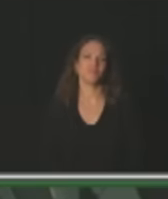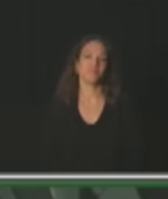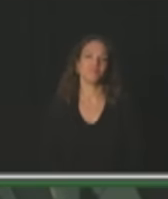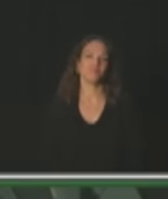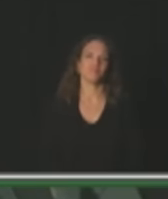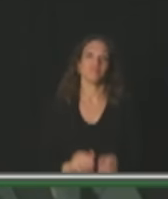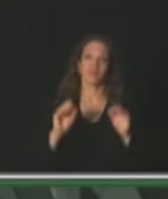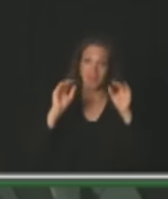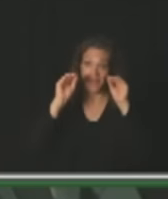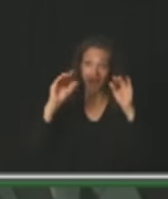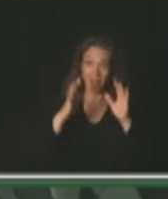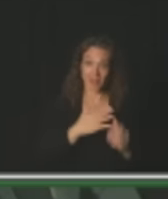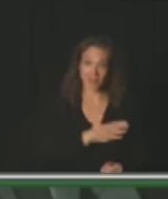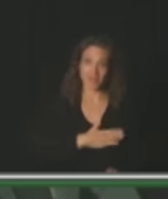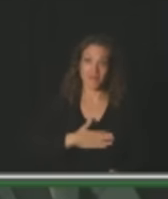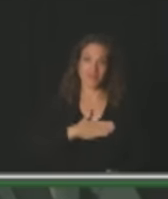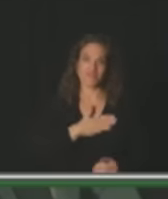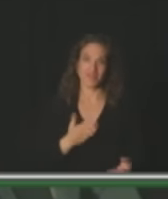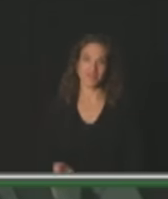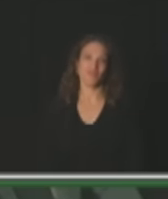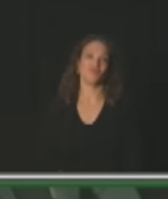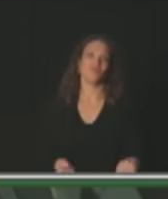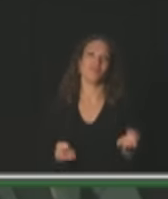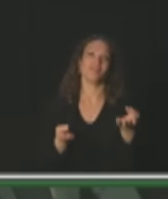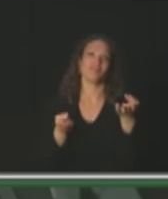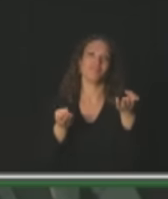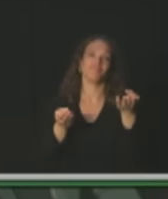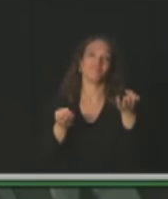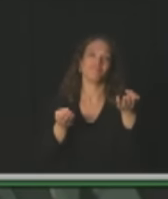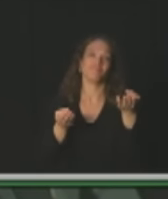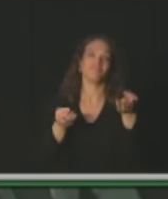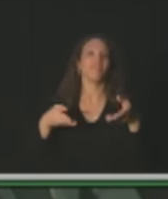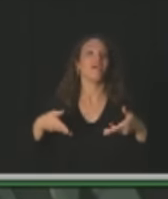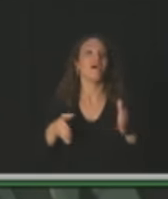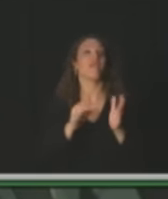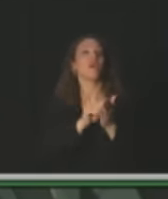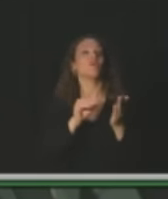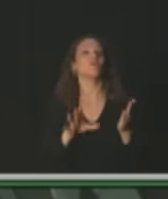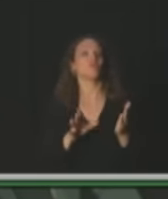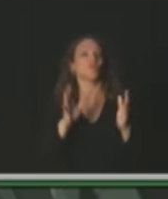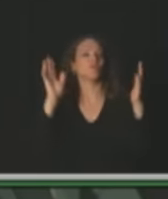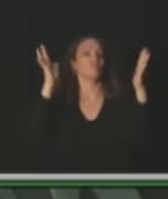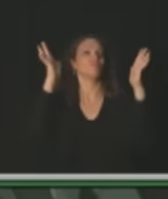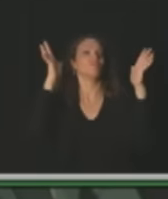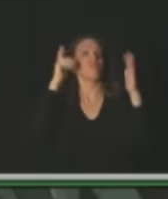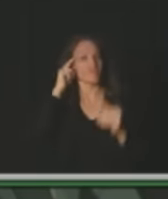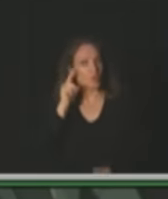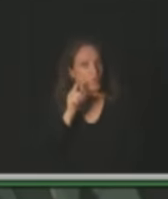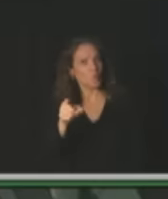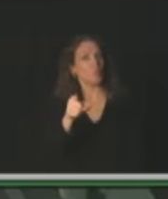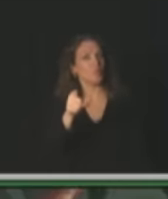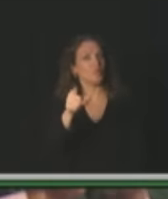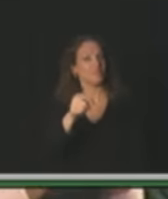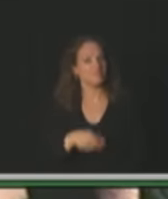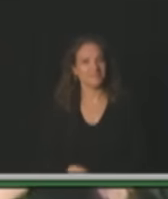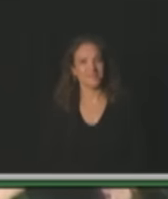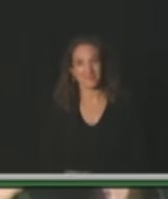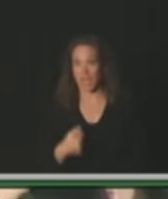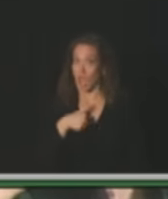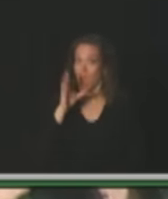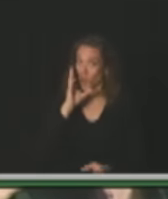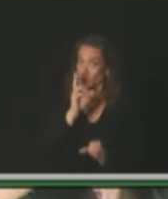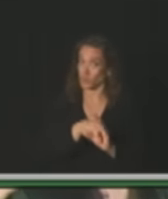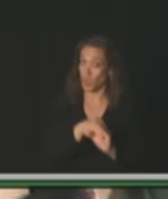Faculty, will you please rise so the students can applaud for you? And I will join